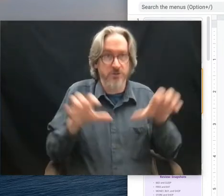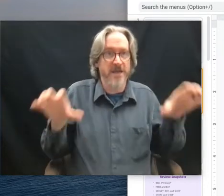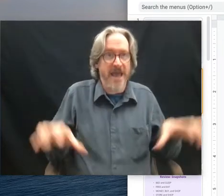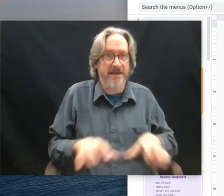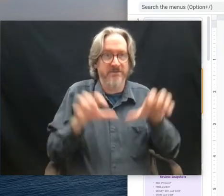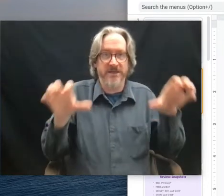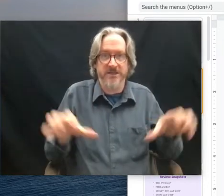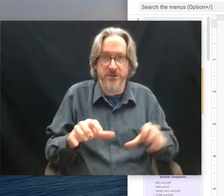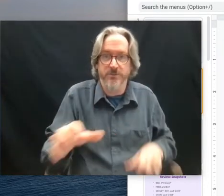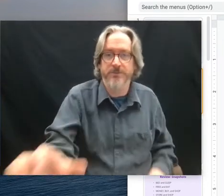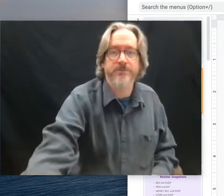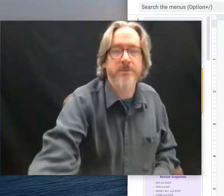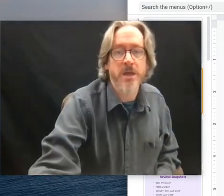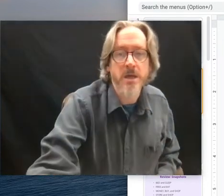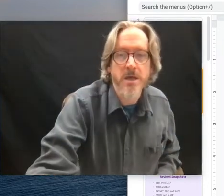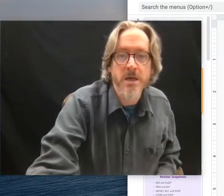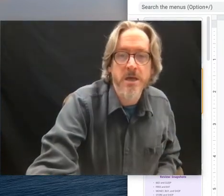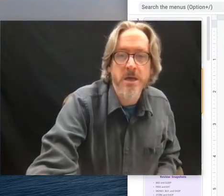you do, the actively do.